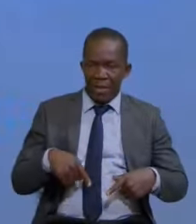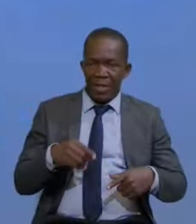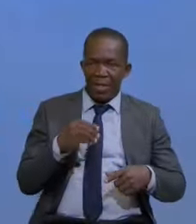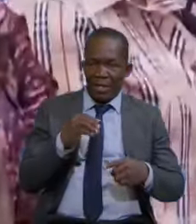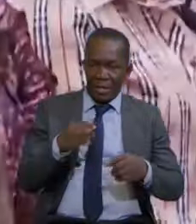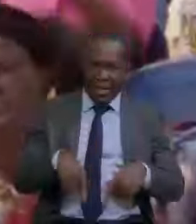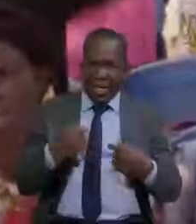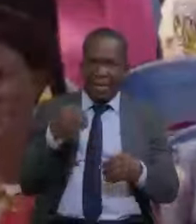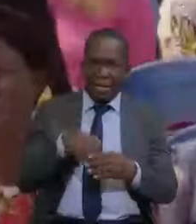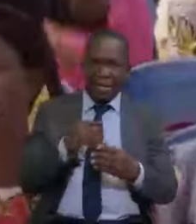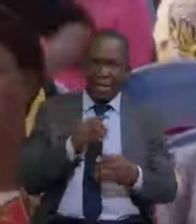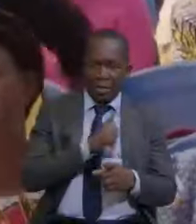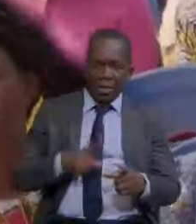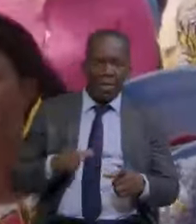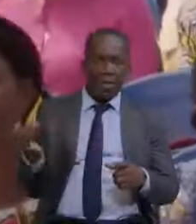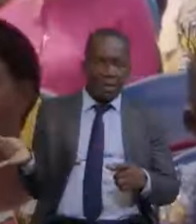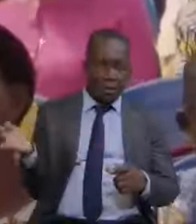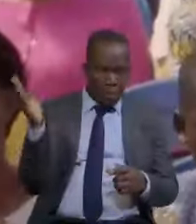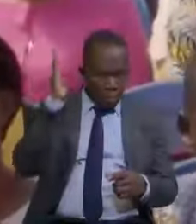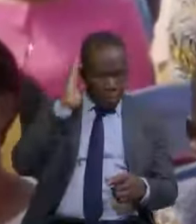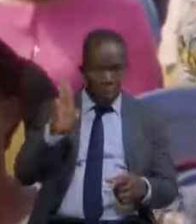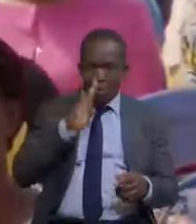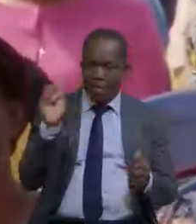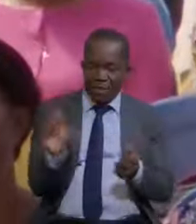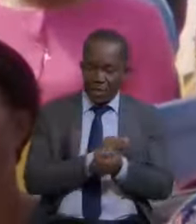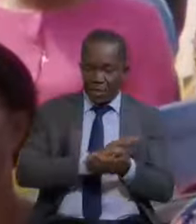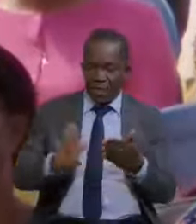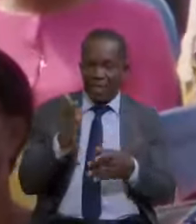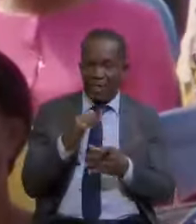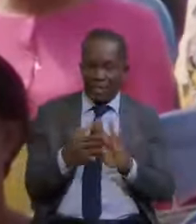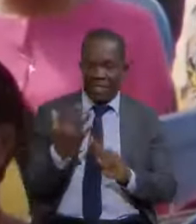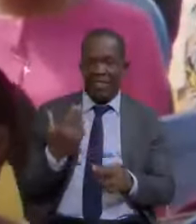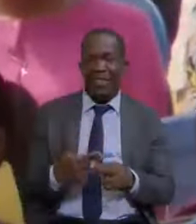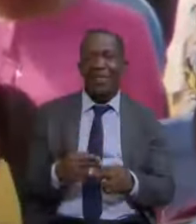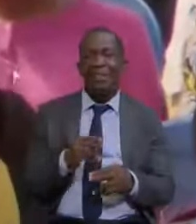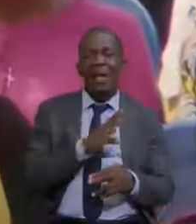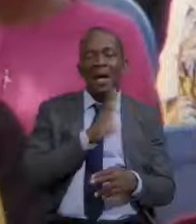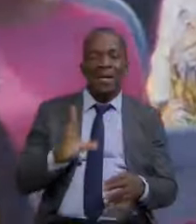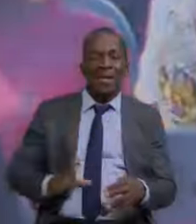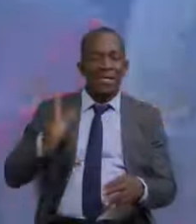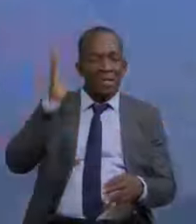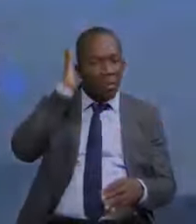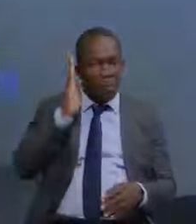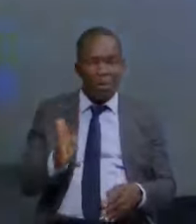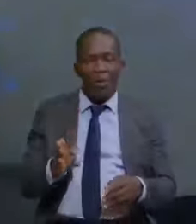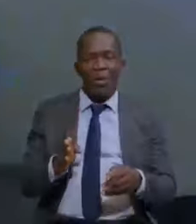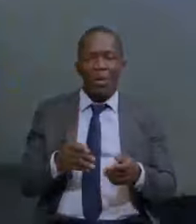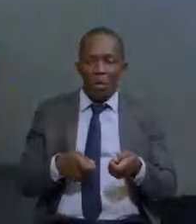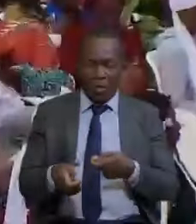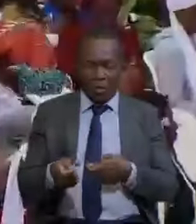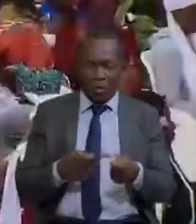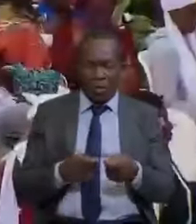down. And Christ will reign with all authority in your